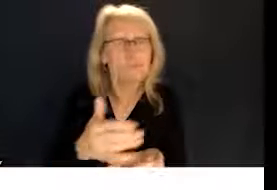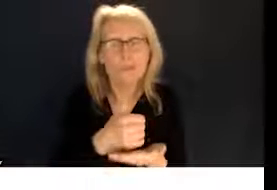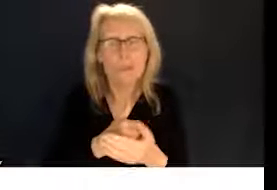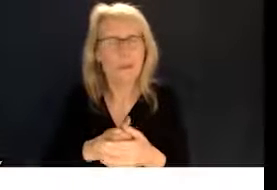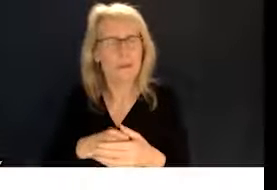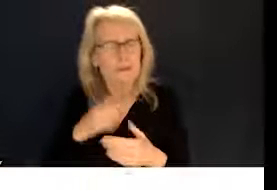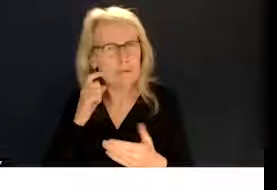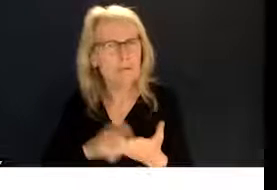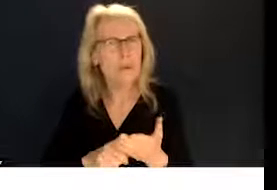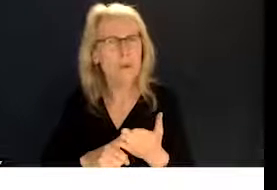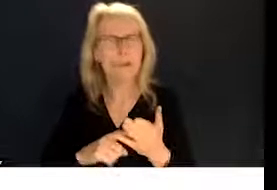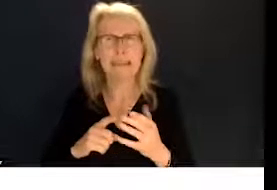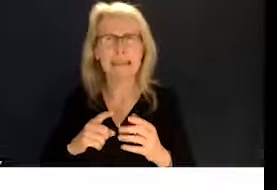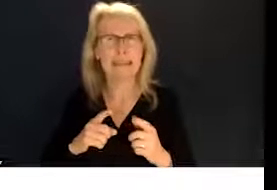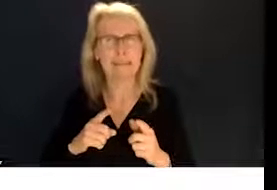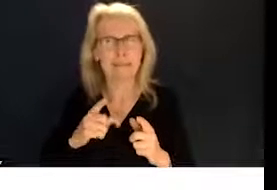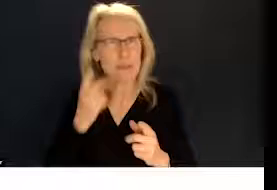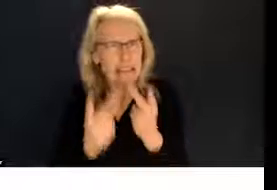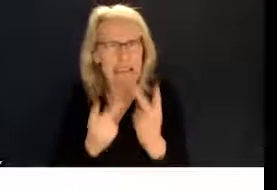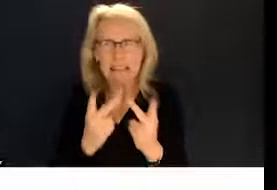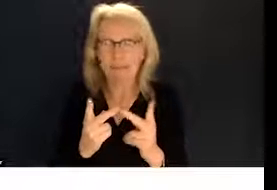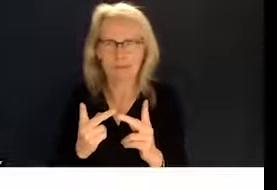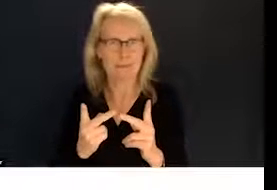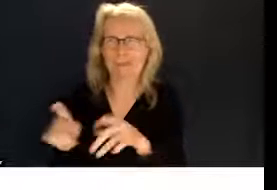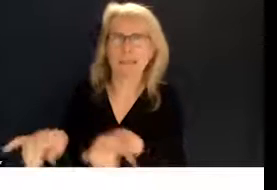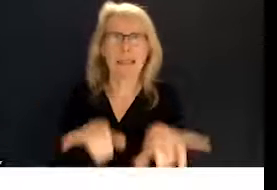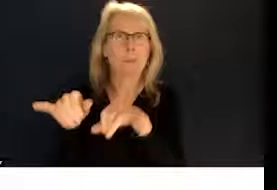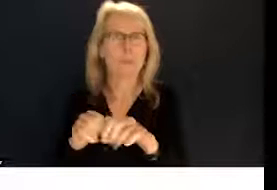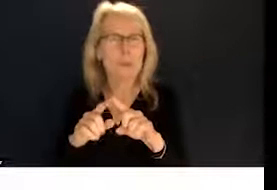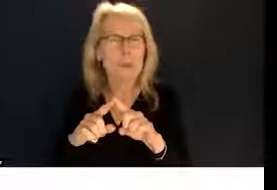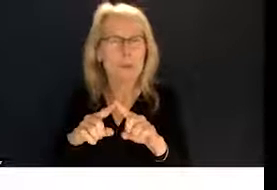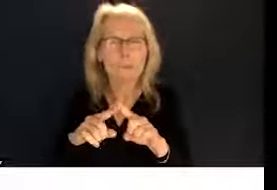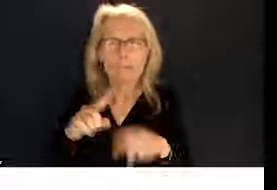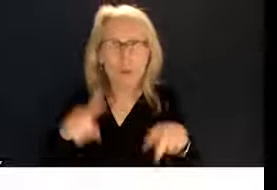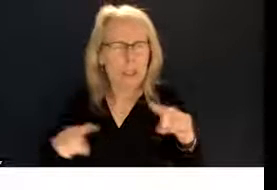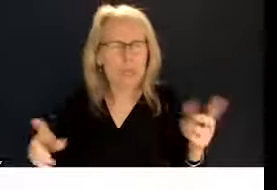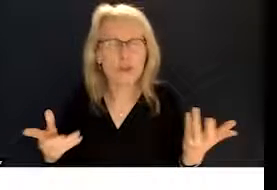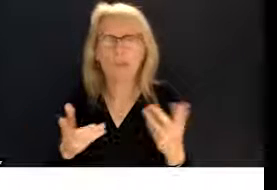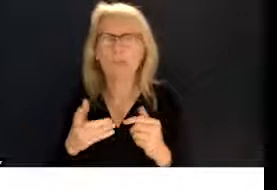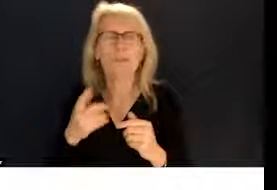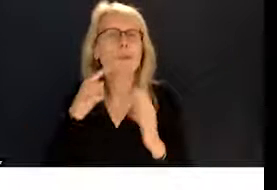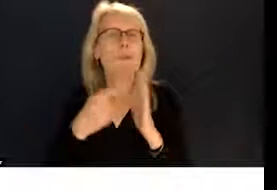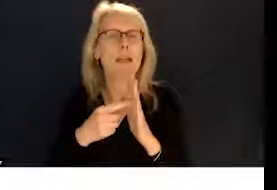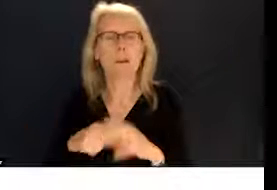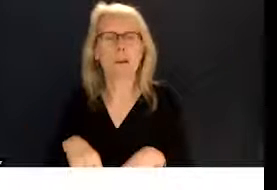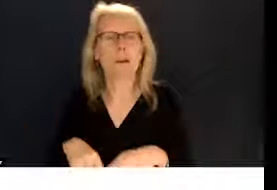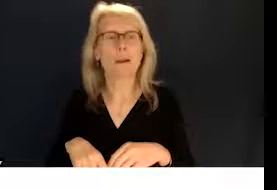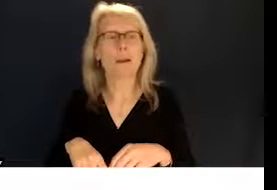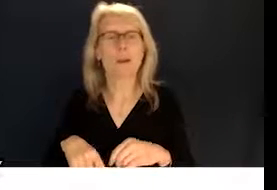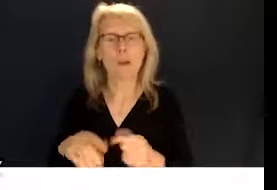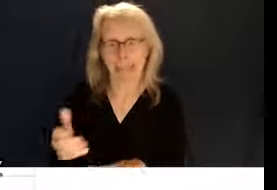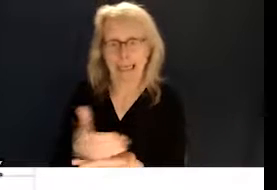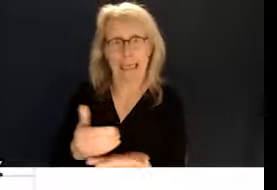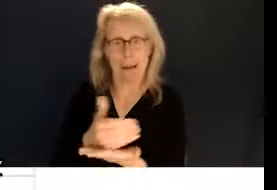is variation is important, right? So we saw that there was variation in relation to these income